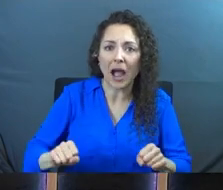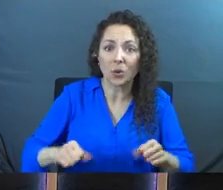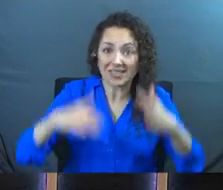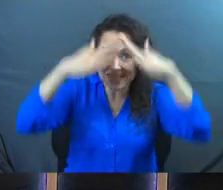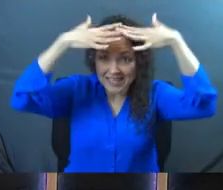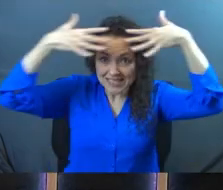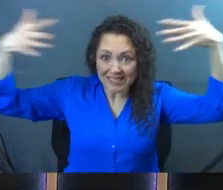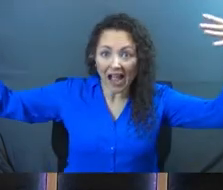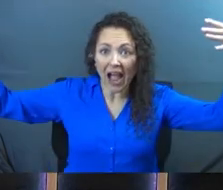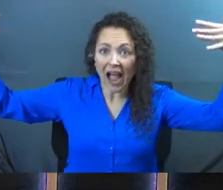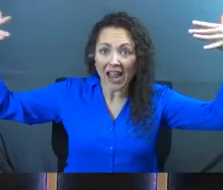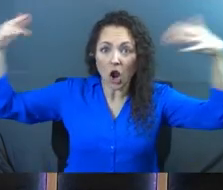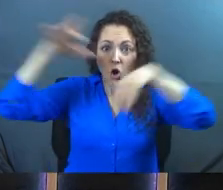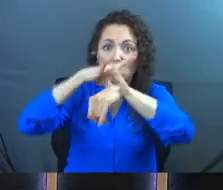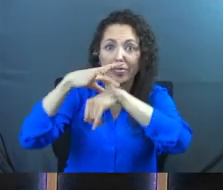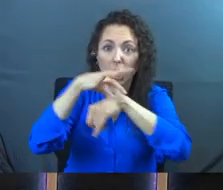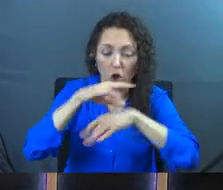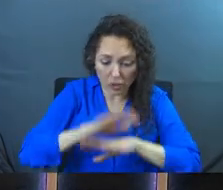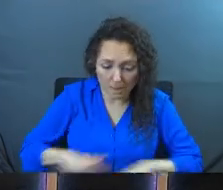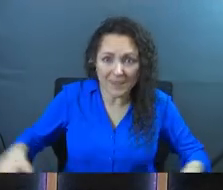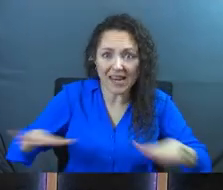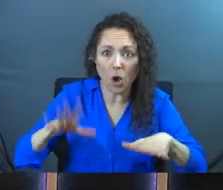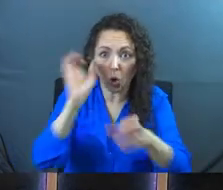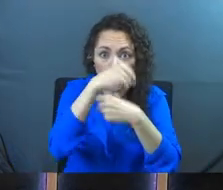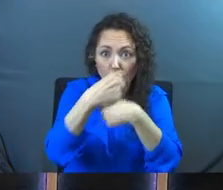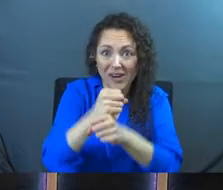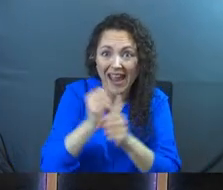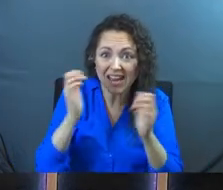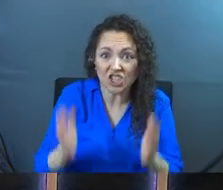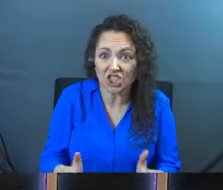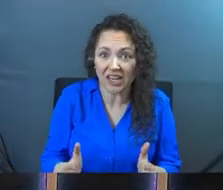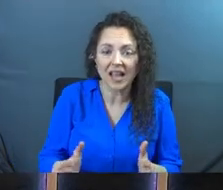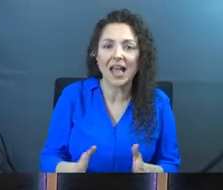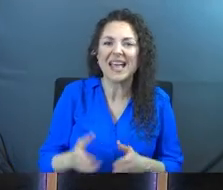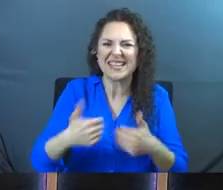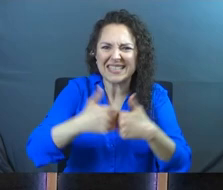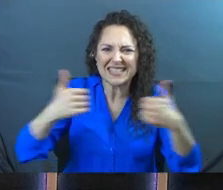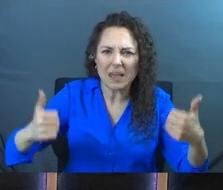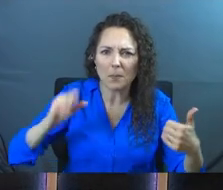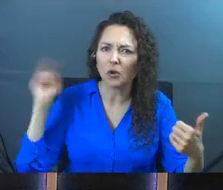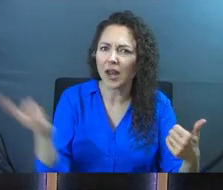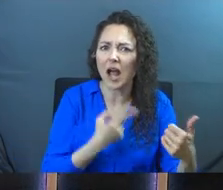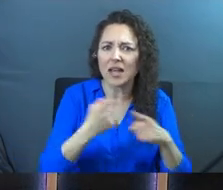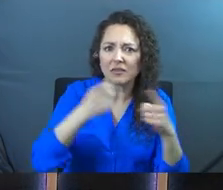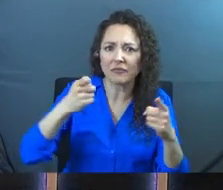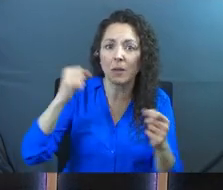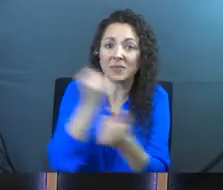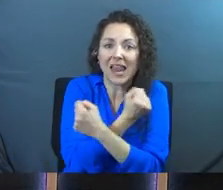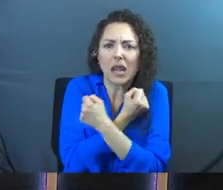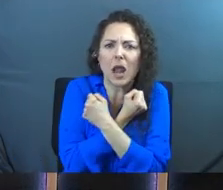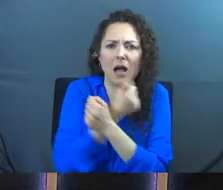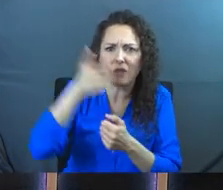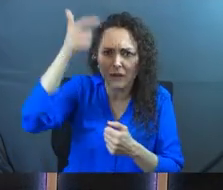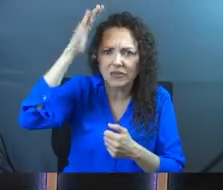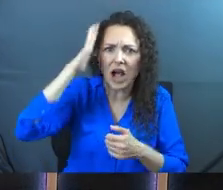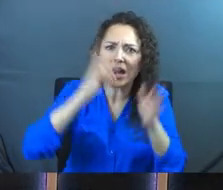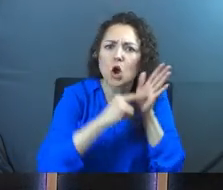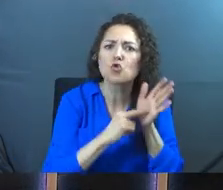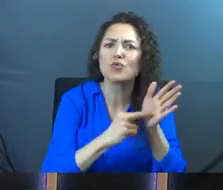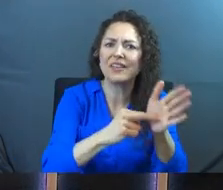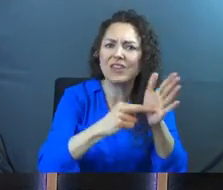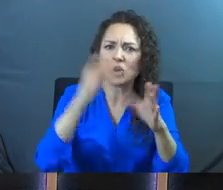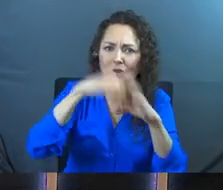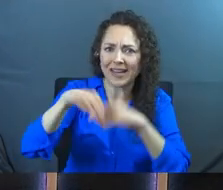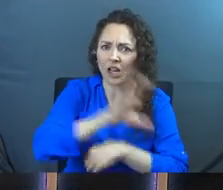indeed nothing in all creation will ever be able to separate us from the love of God that is revealed in Christ Jesus our Lord.